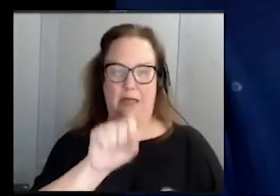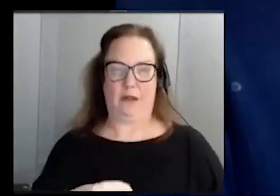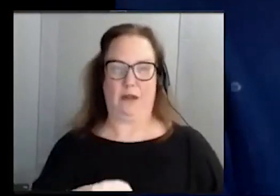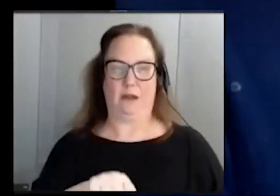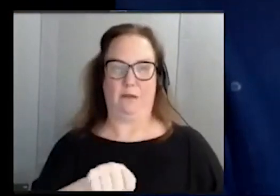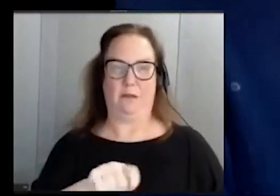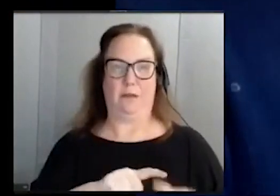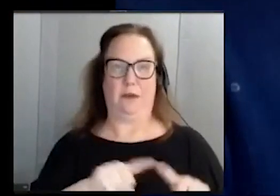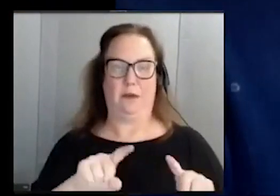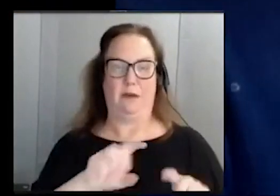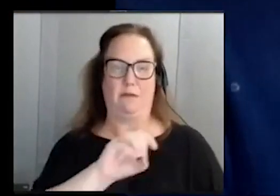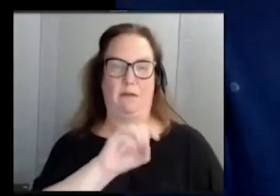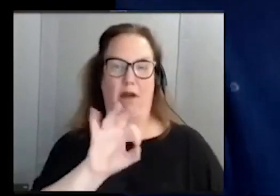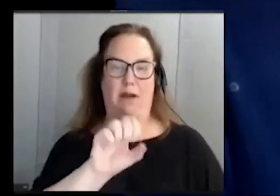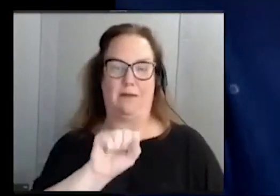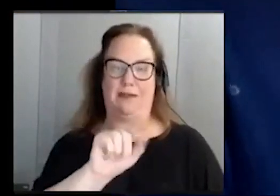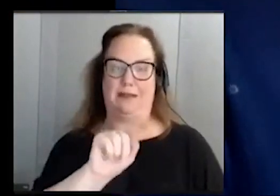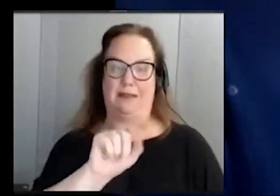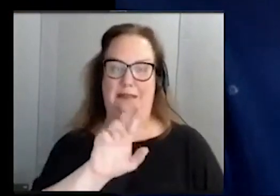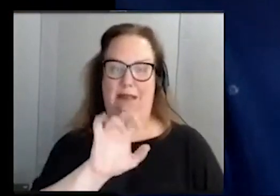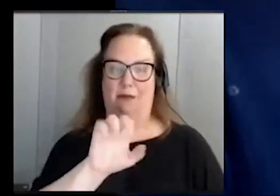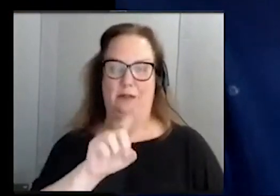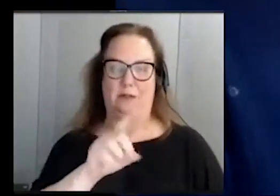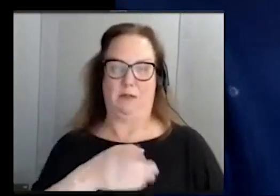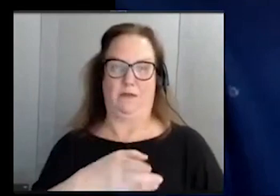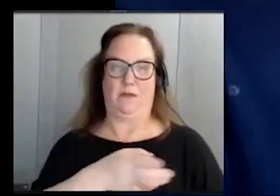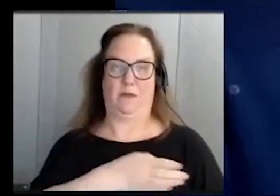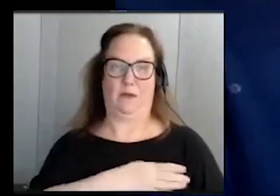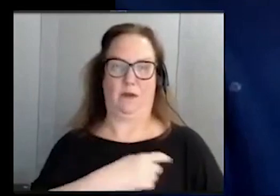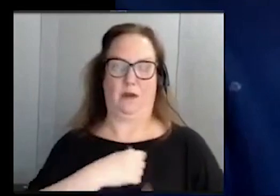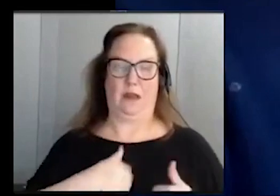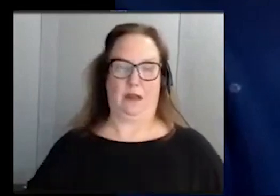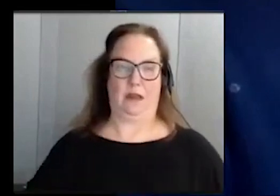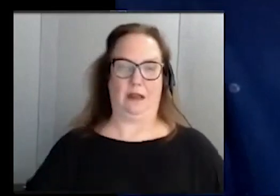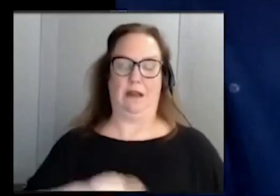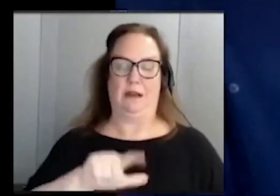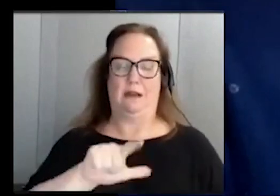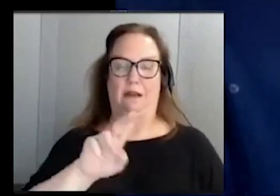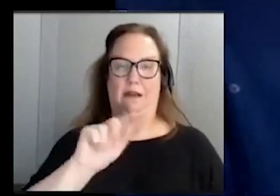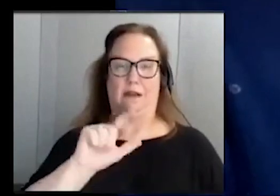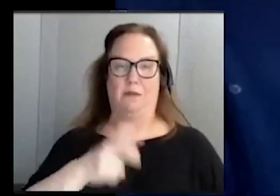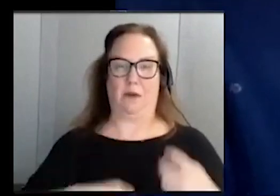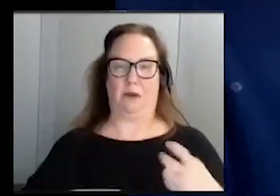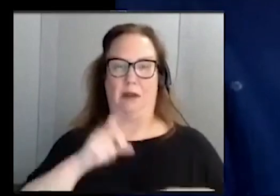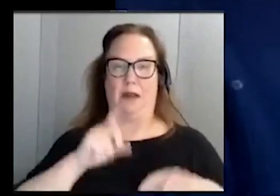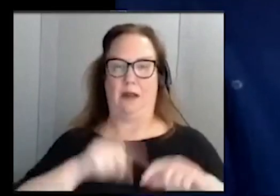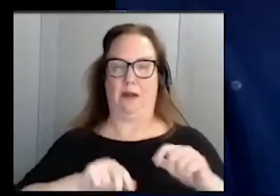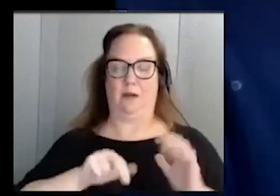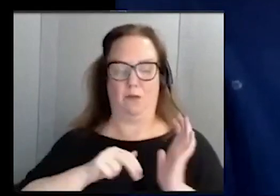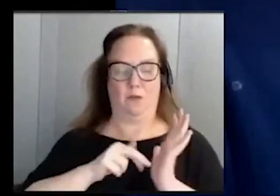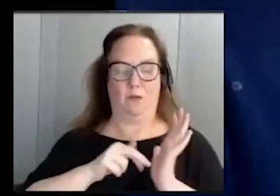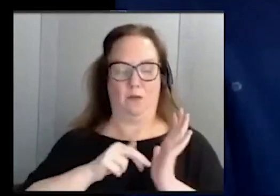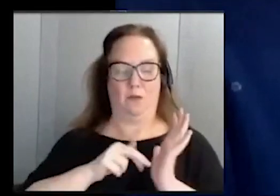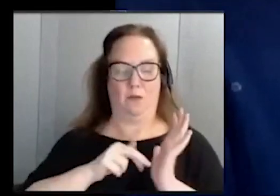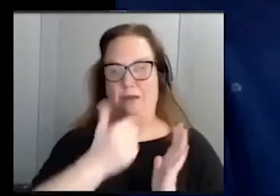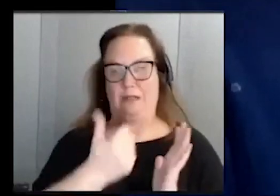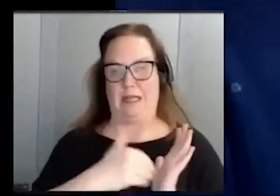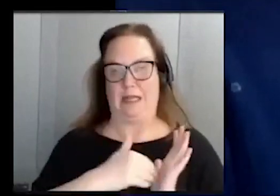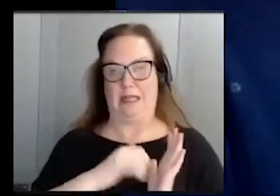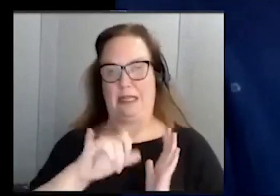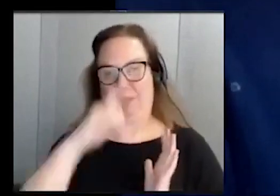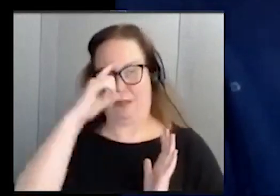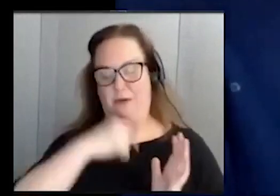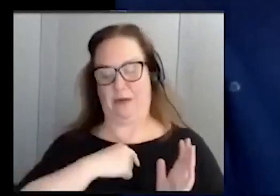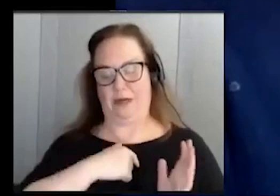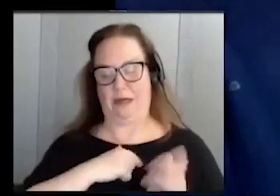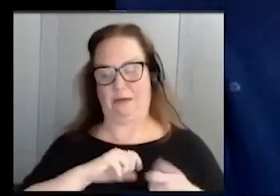off them, before we figured out the lung problem, I couldn't get up the stairs again. And to me, that was kind of